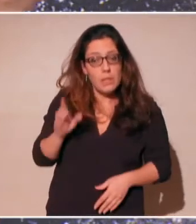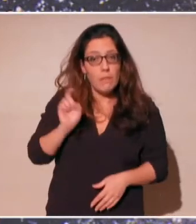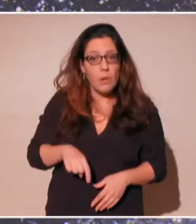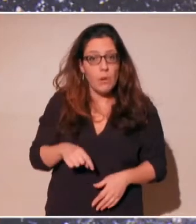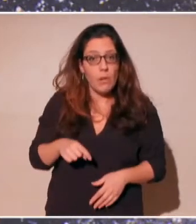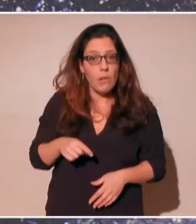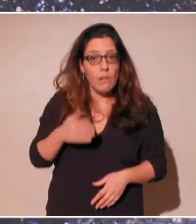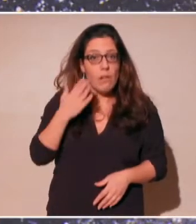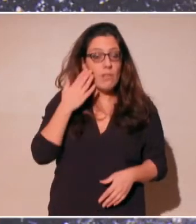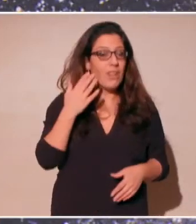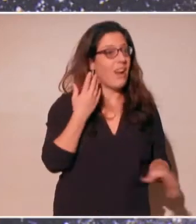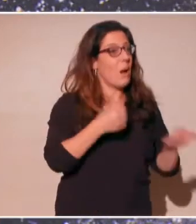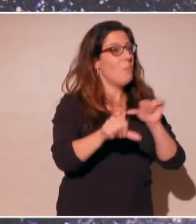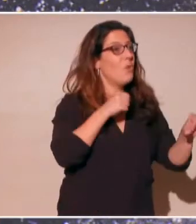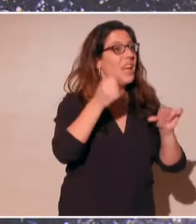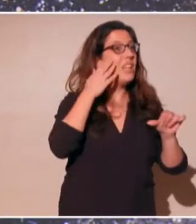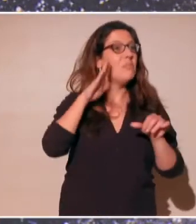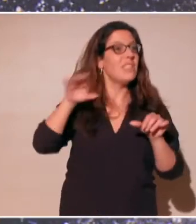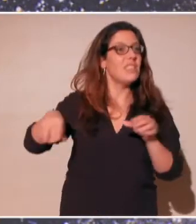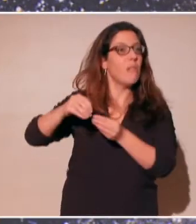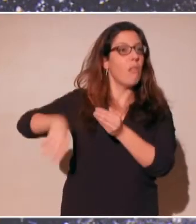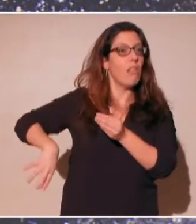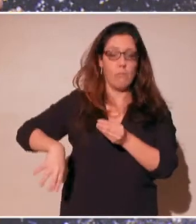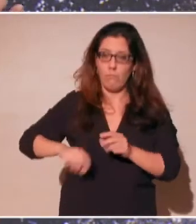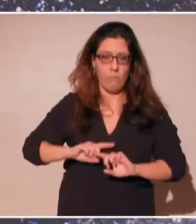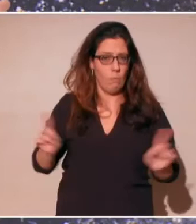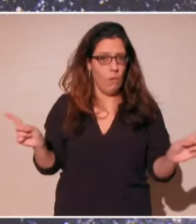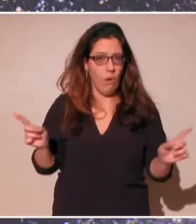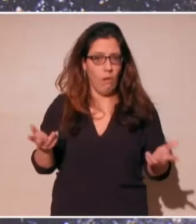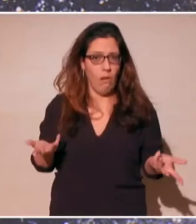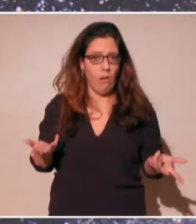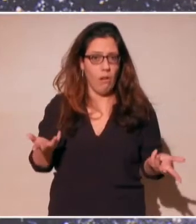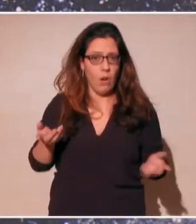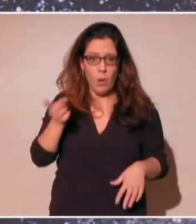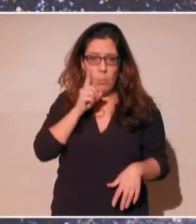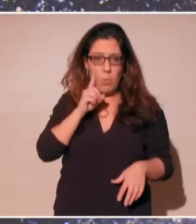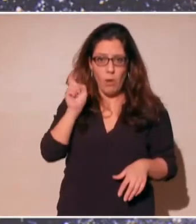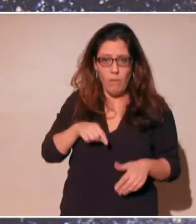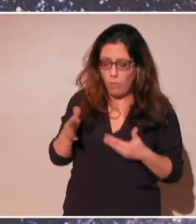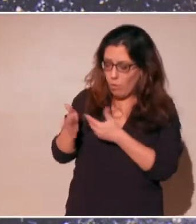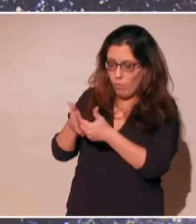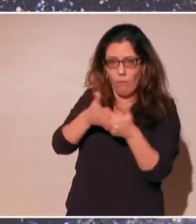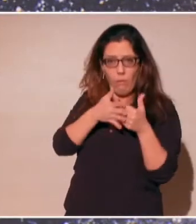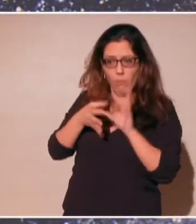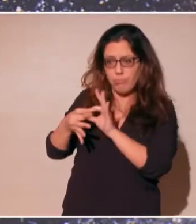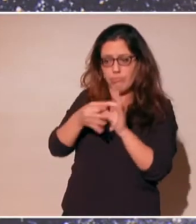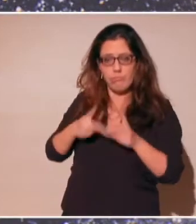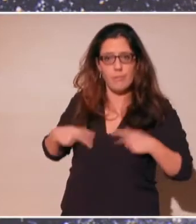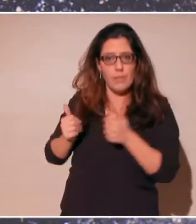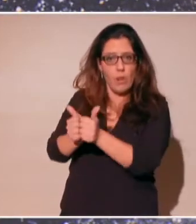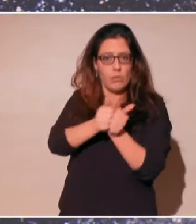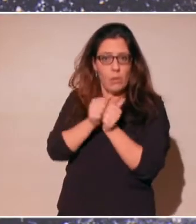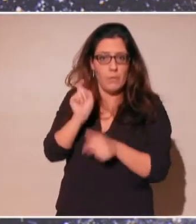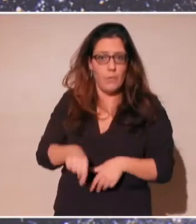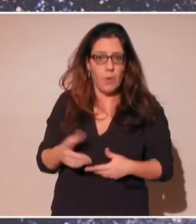that when you forget your neighbor or your fellow man, you are not really doing